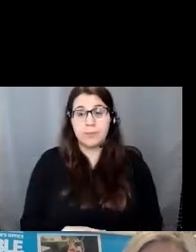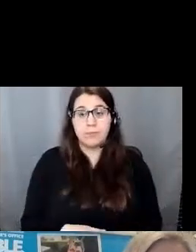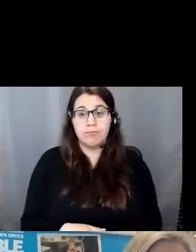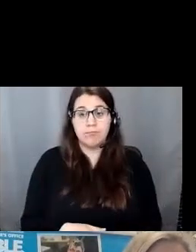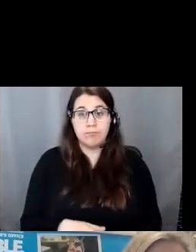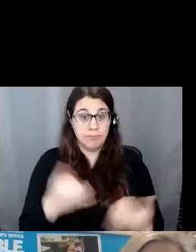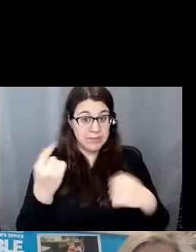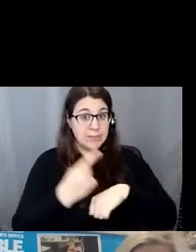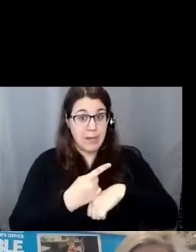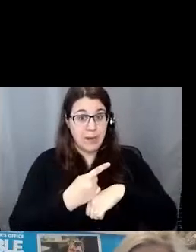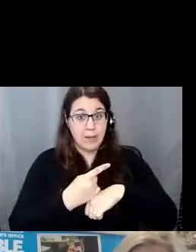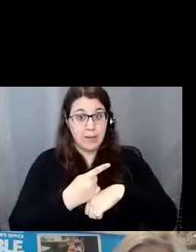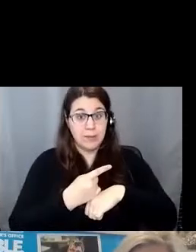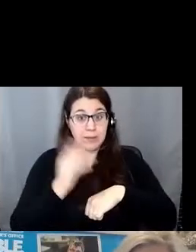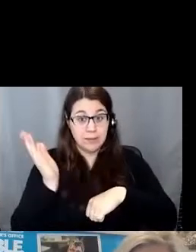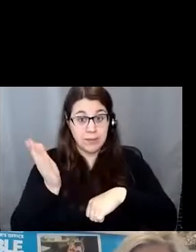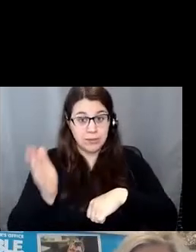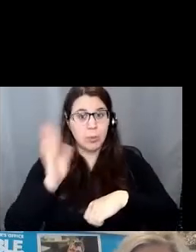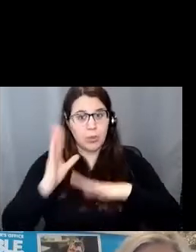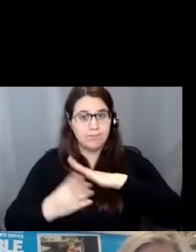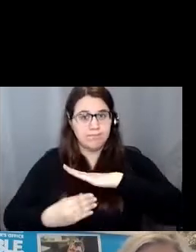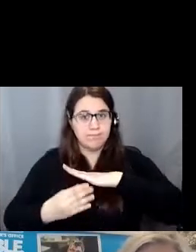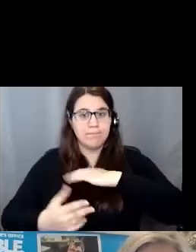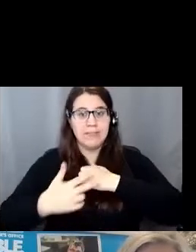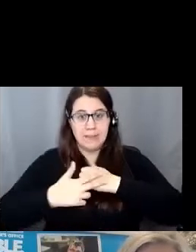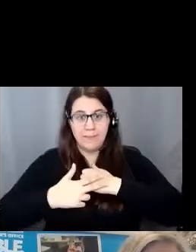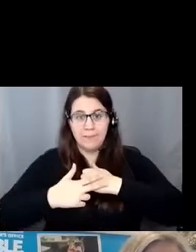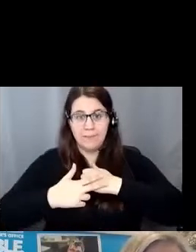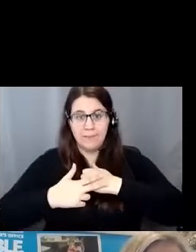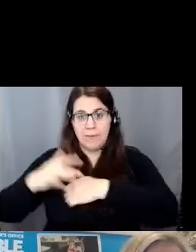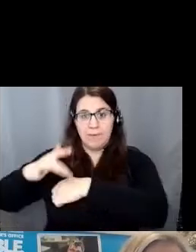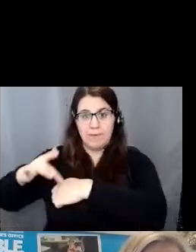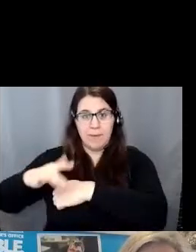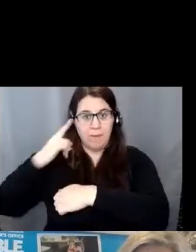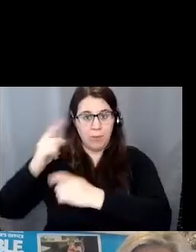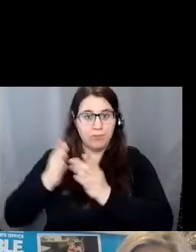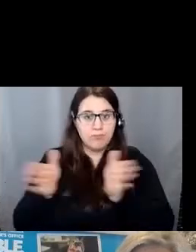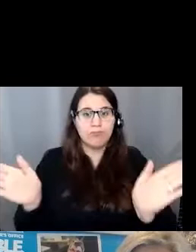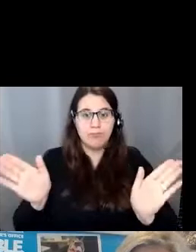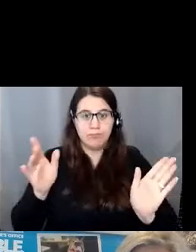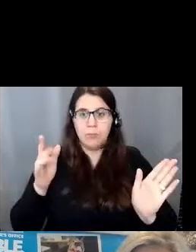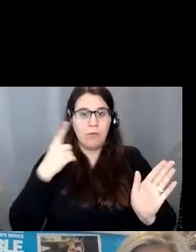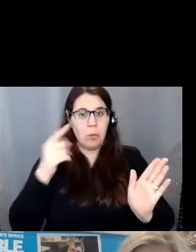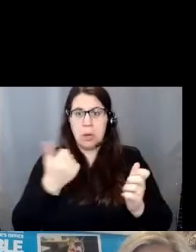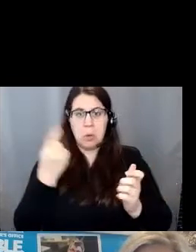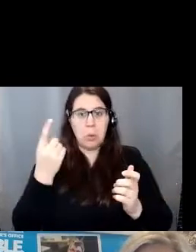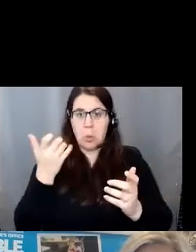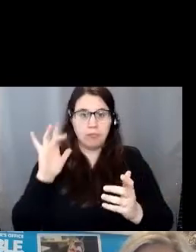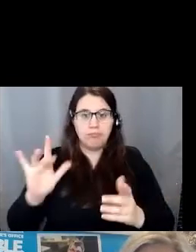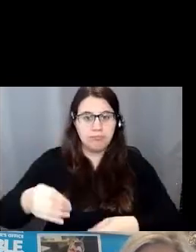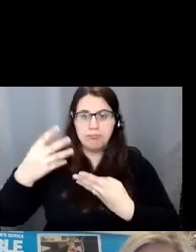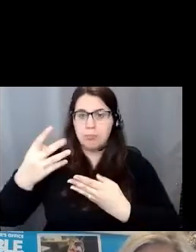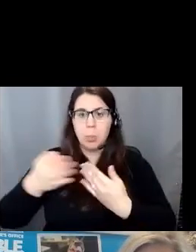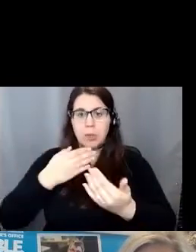being recorded and will be made available to the public for viewing on demand. And by joining the